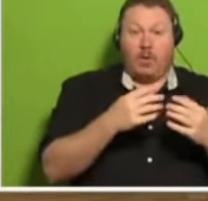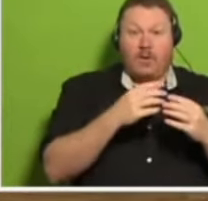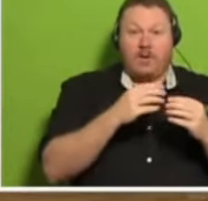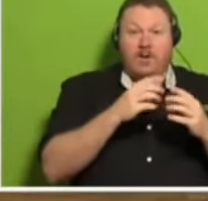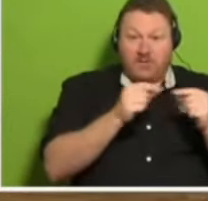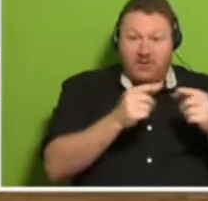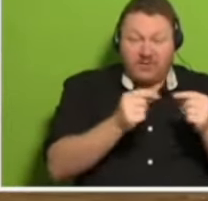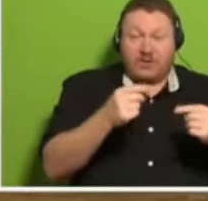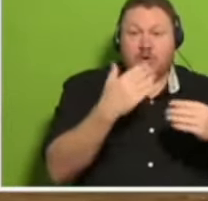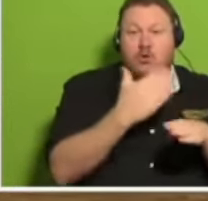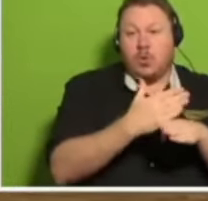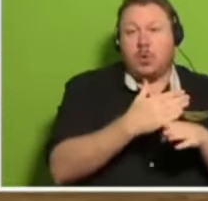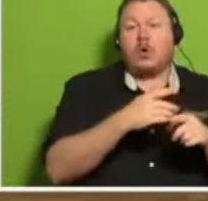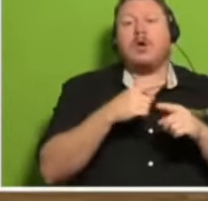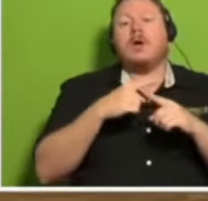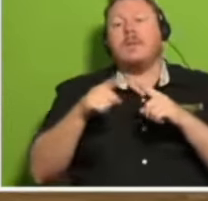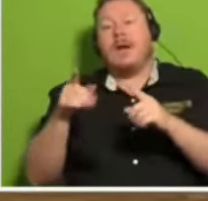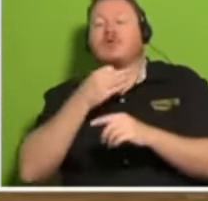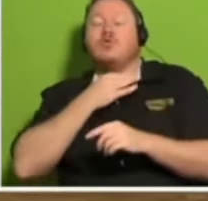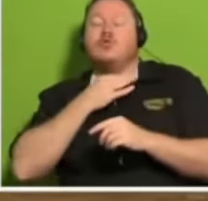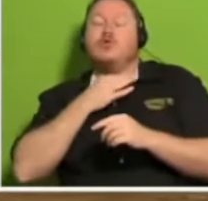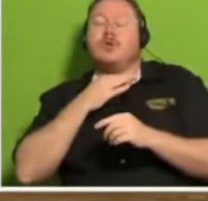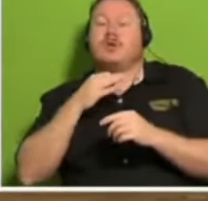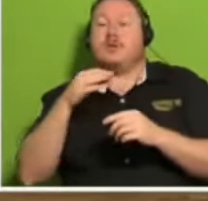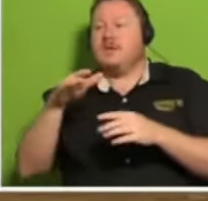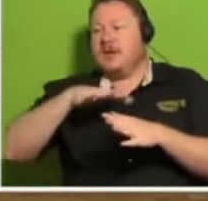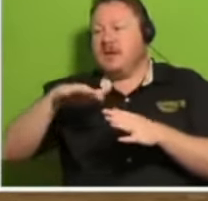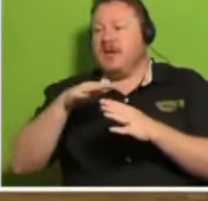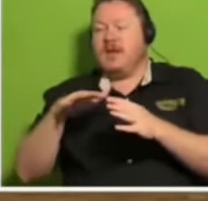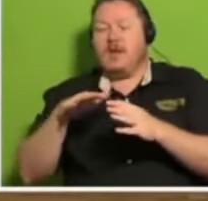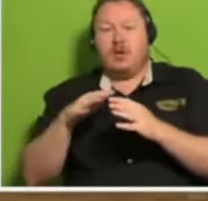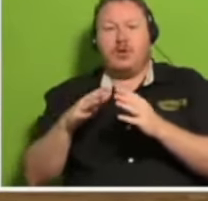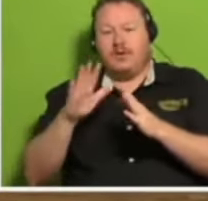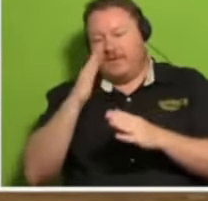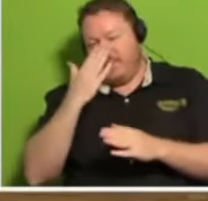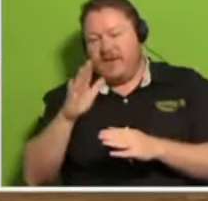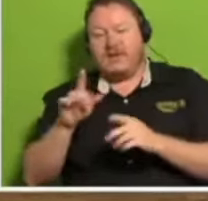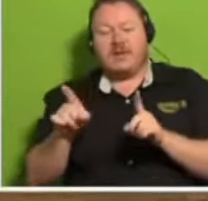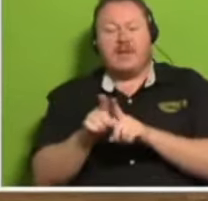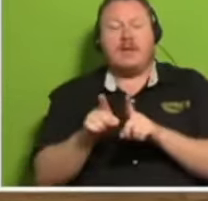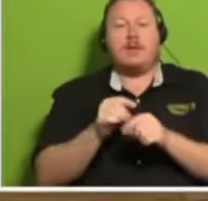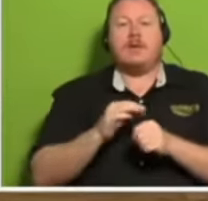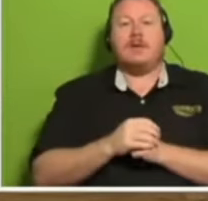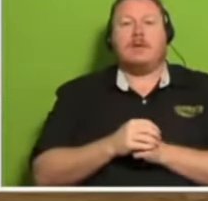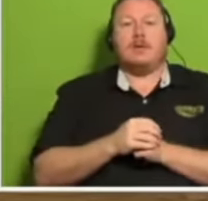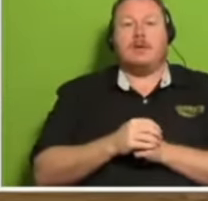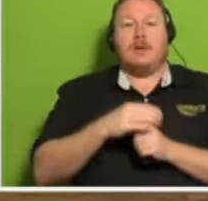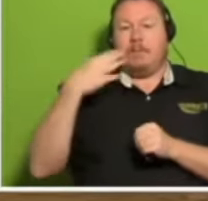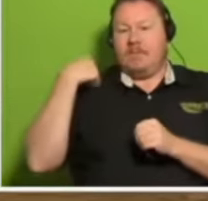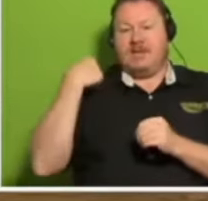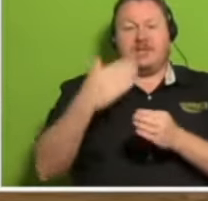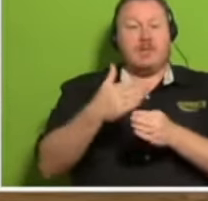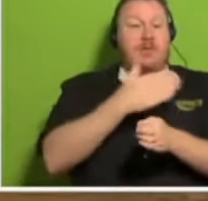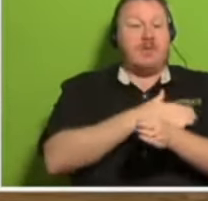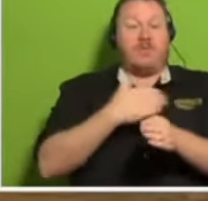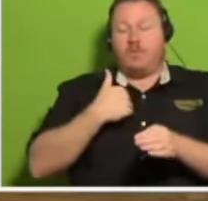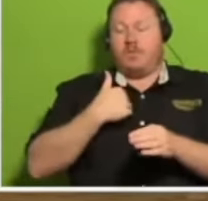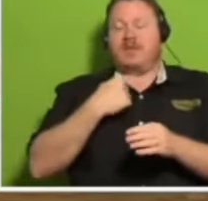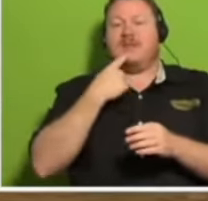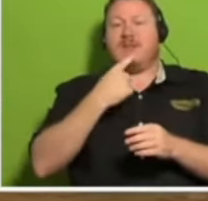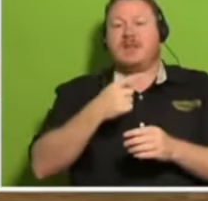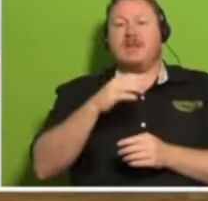and the potential risks that the sector may face. My predecessor reported in this House last year that CETA needs